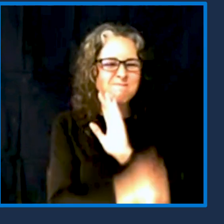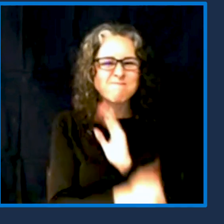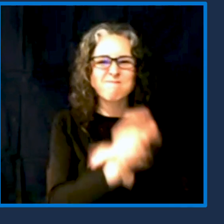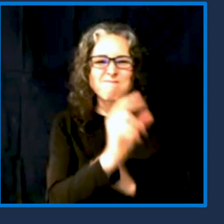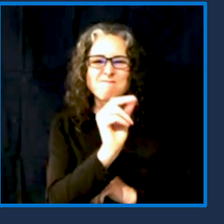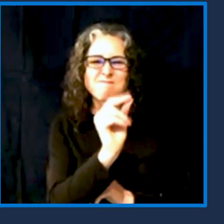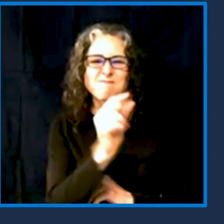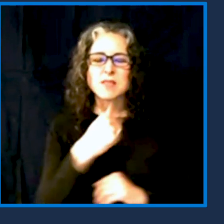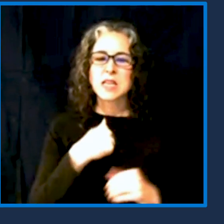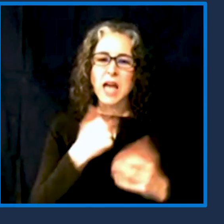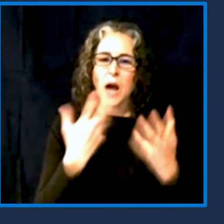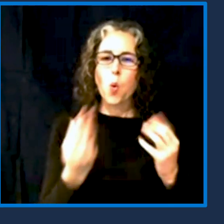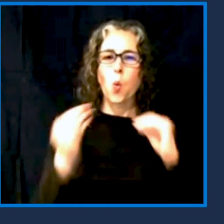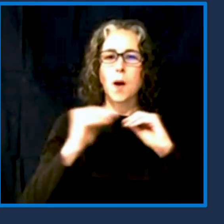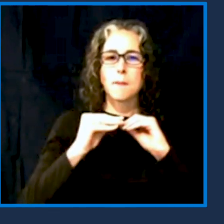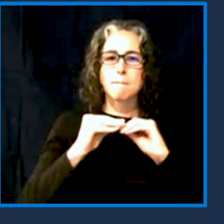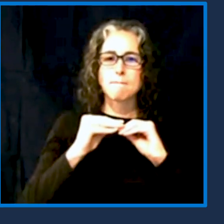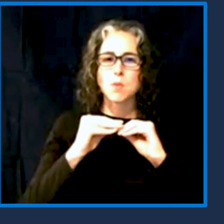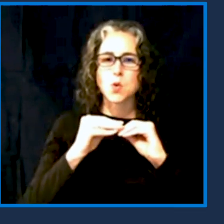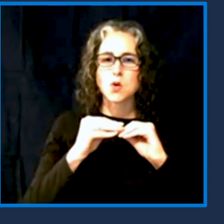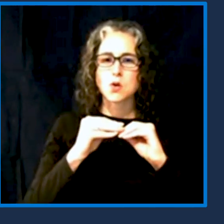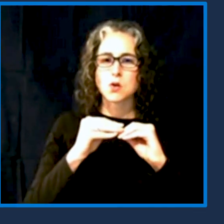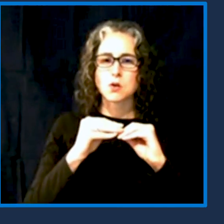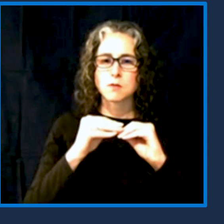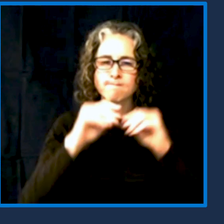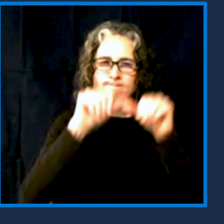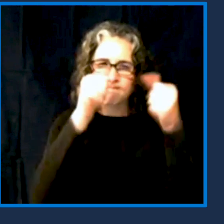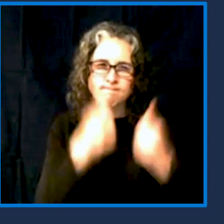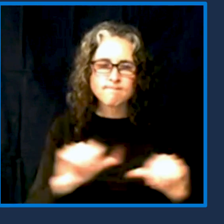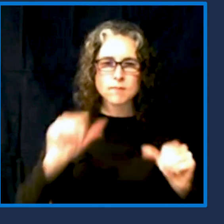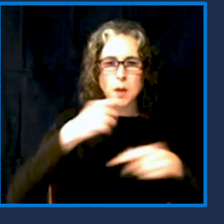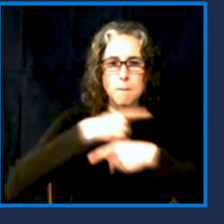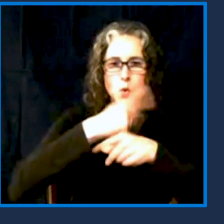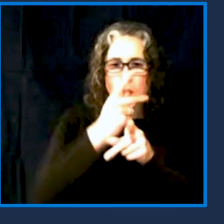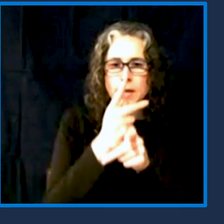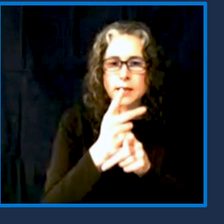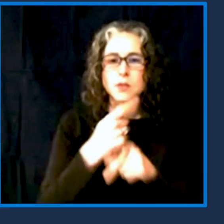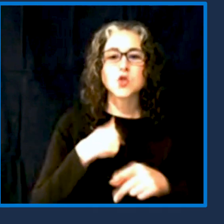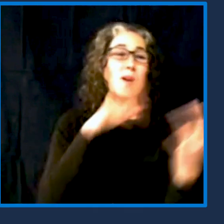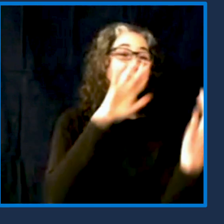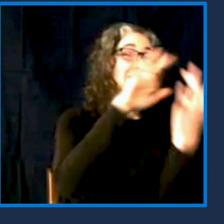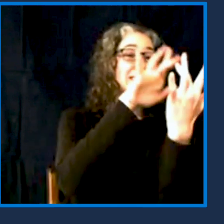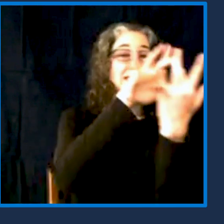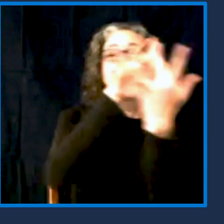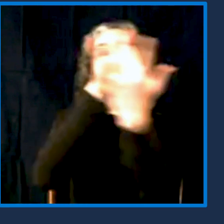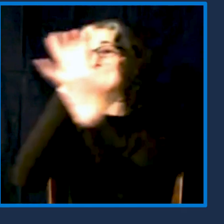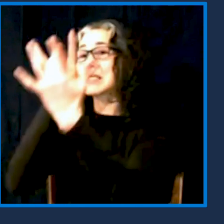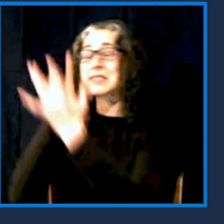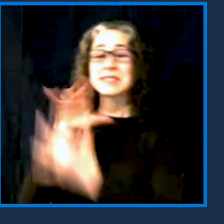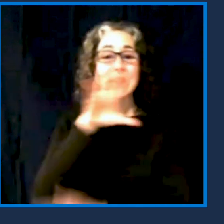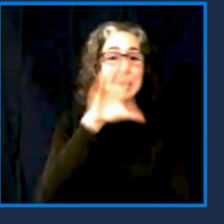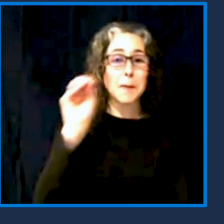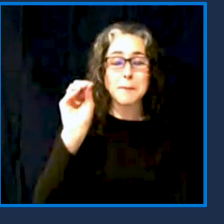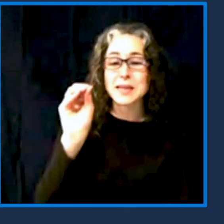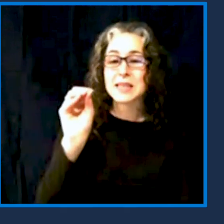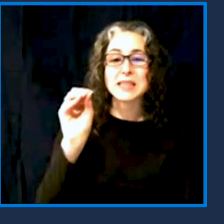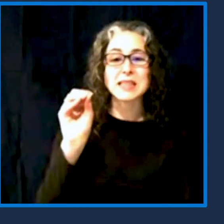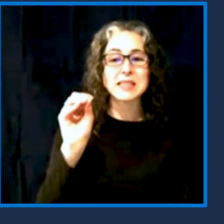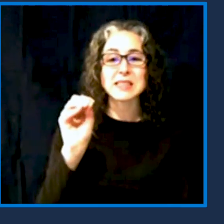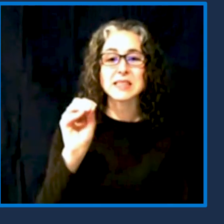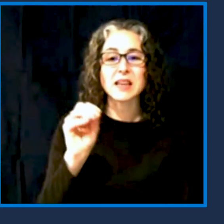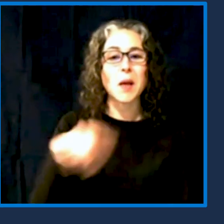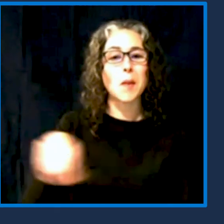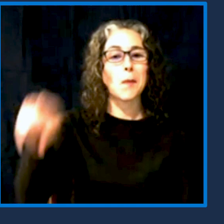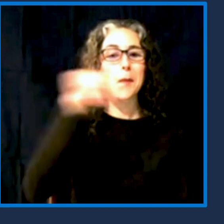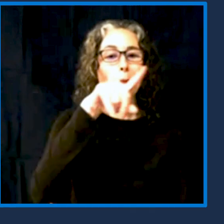impact right away in form of products which users use. So I reach out to many companies, but what I listen all about is, hey, we don't